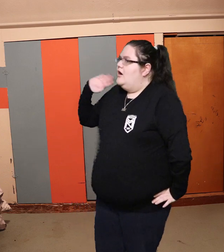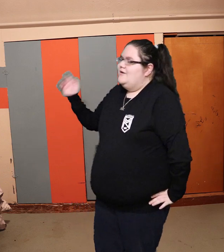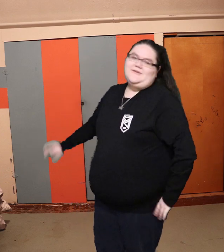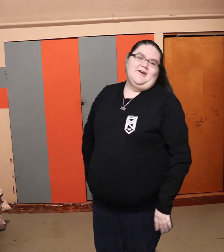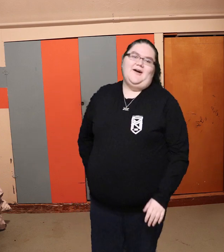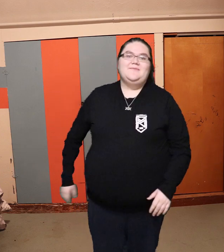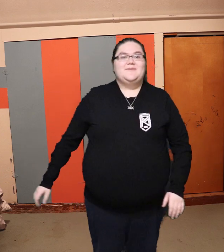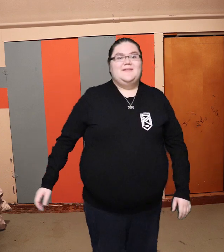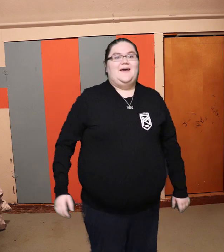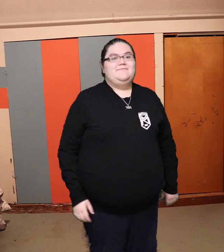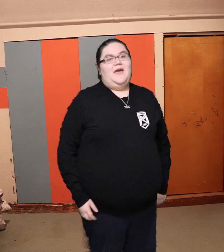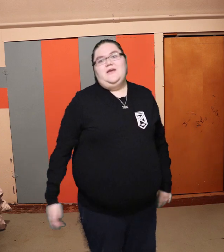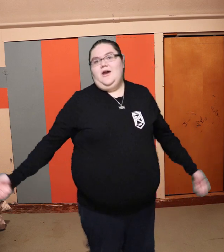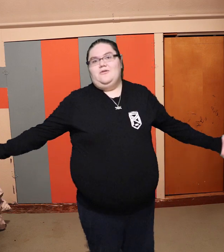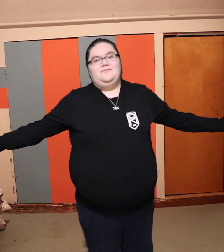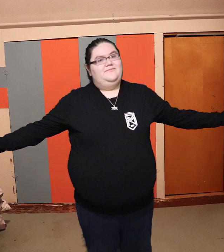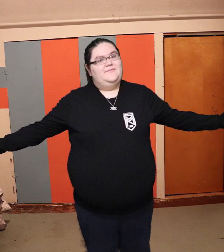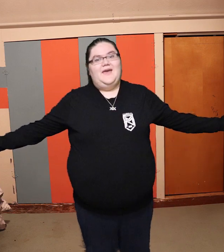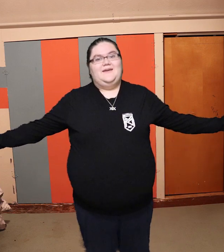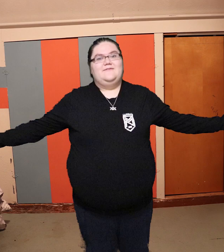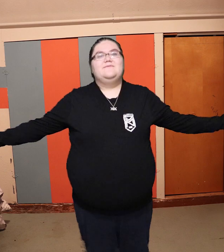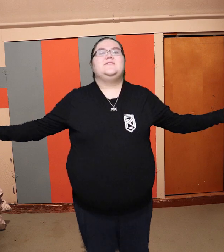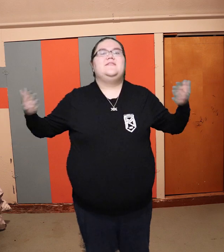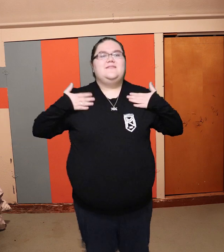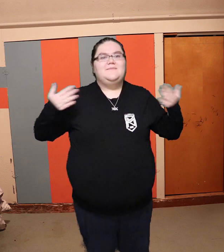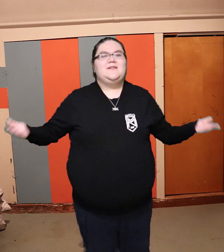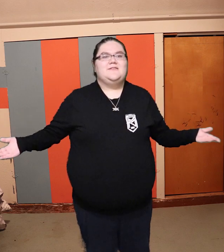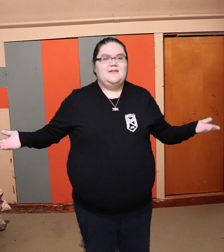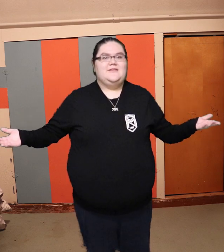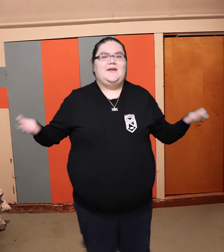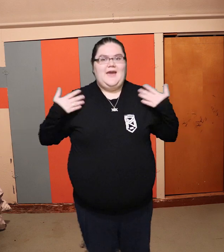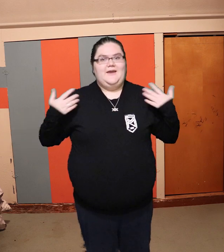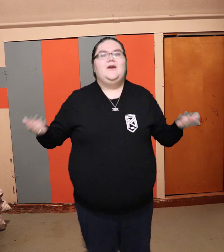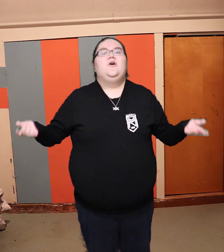like, no, I'm gonna be like, hey, yo, hey,